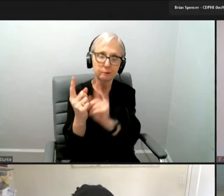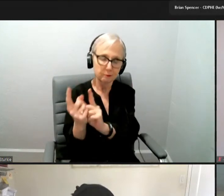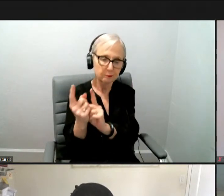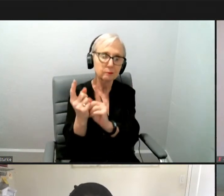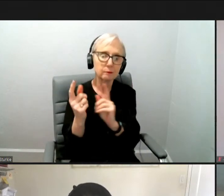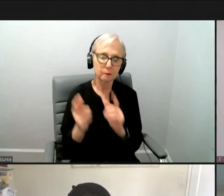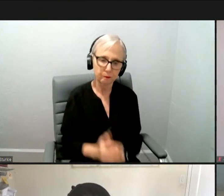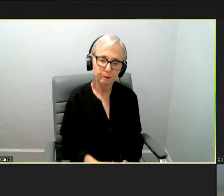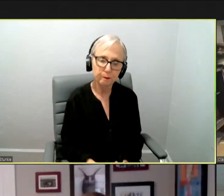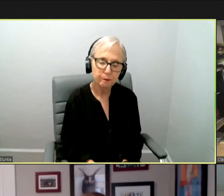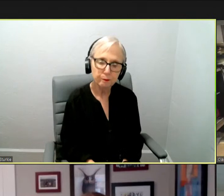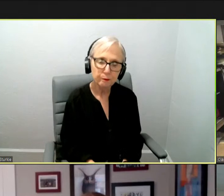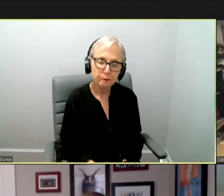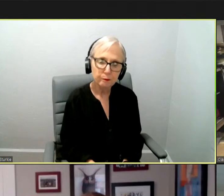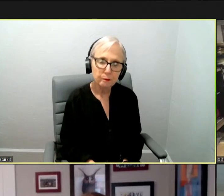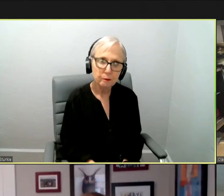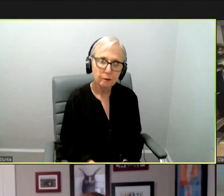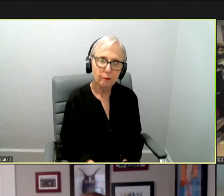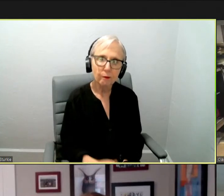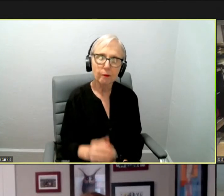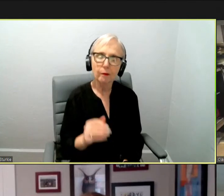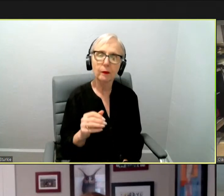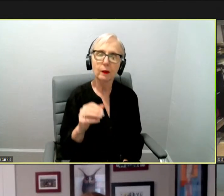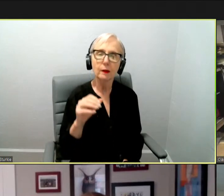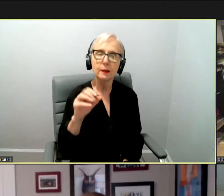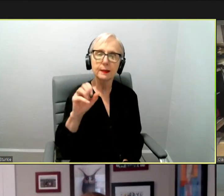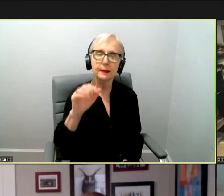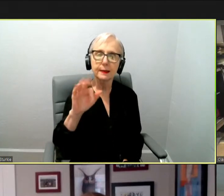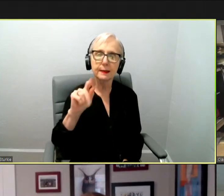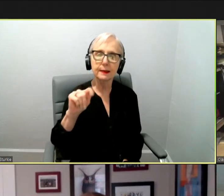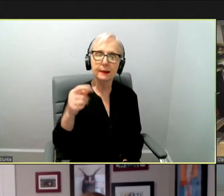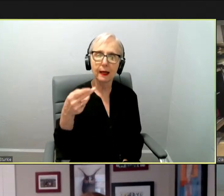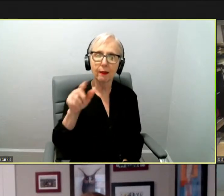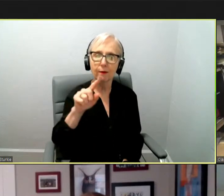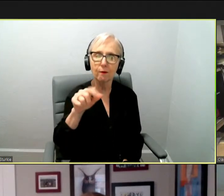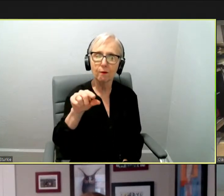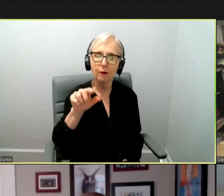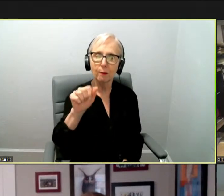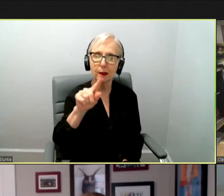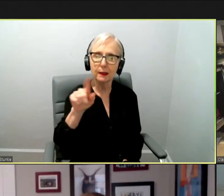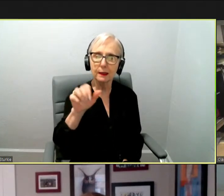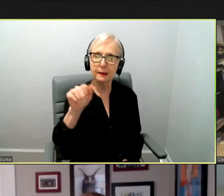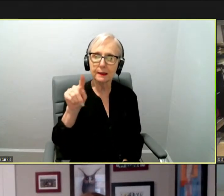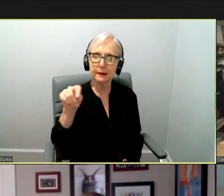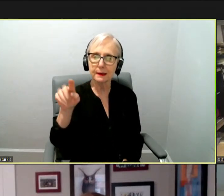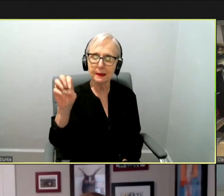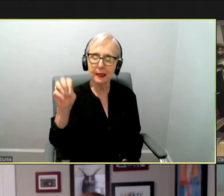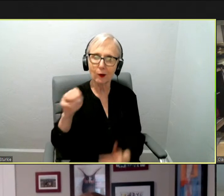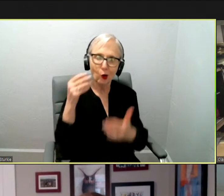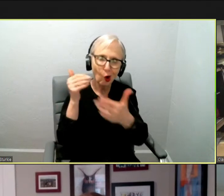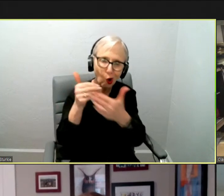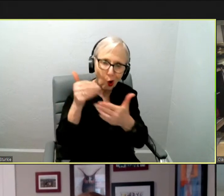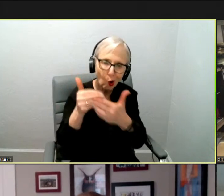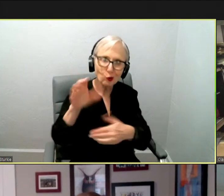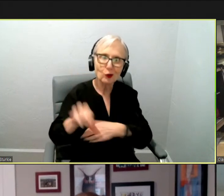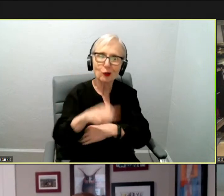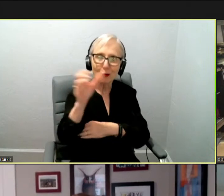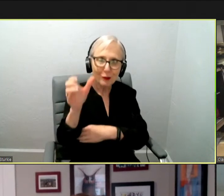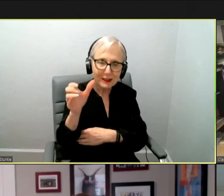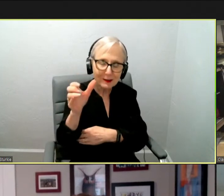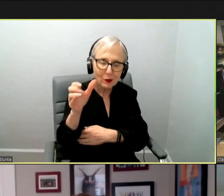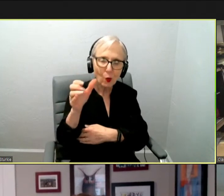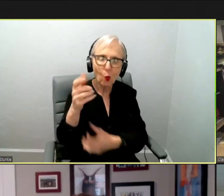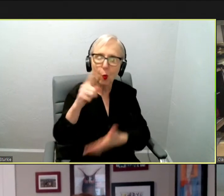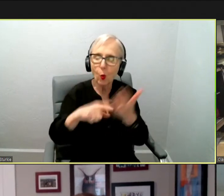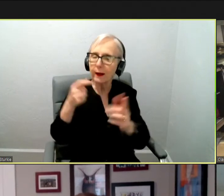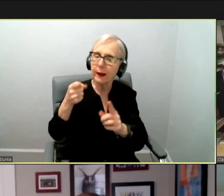Seth. Hey guys, Seth from the Gazette. So obviously we're a few days from Christmas, a little further out from New Year's. What impact